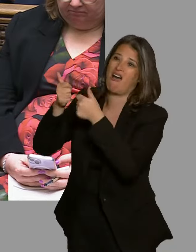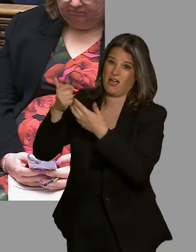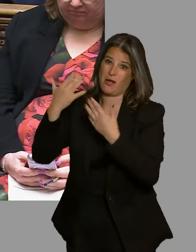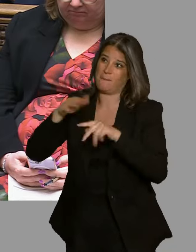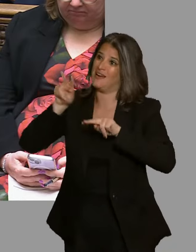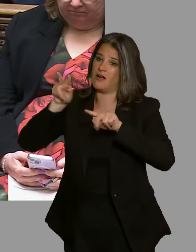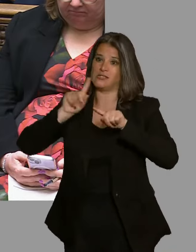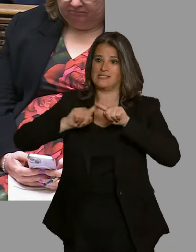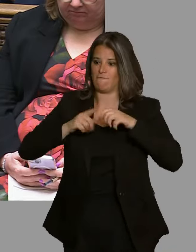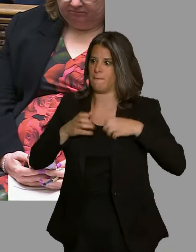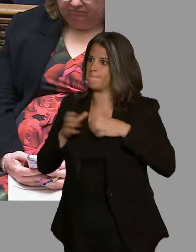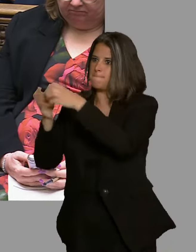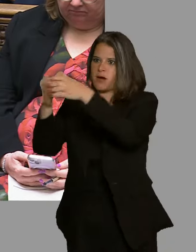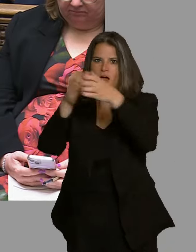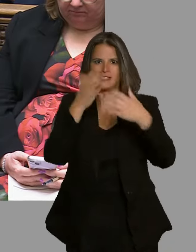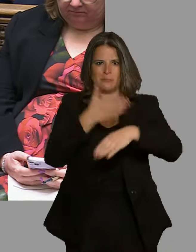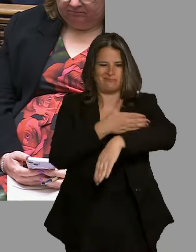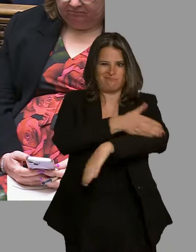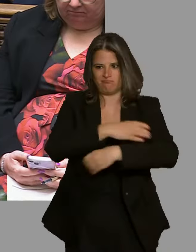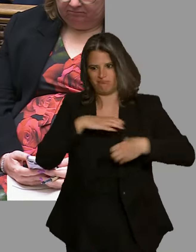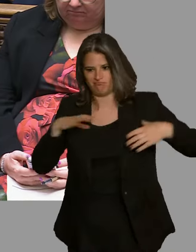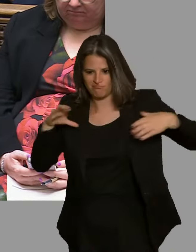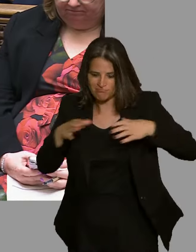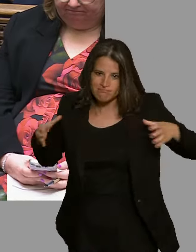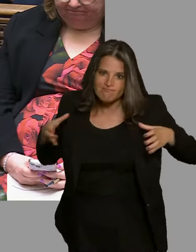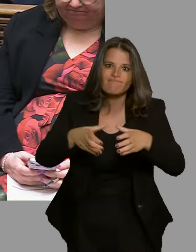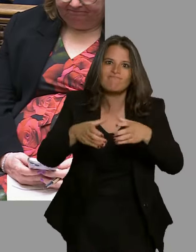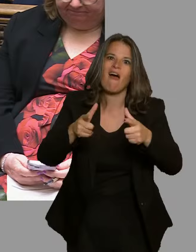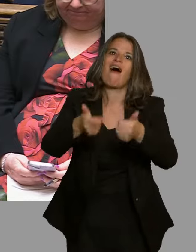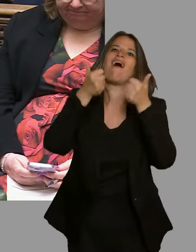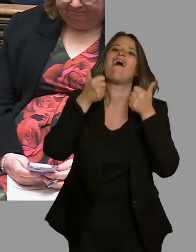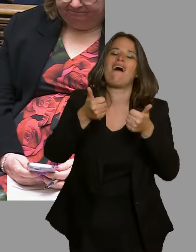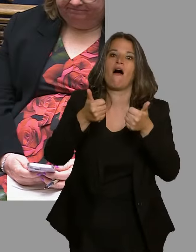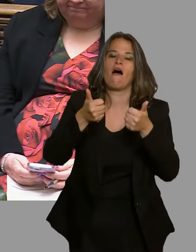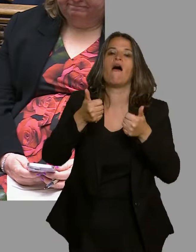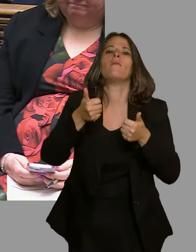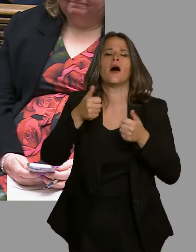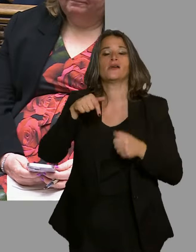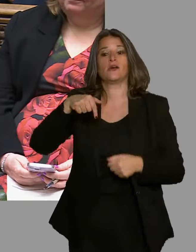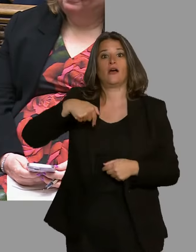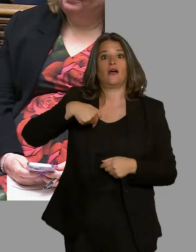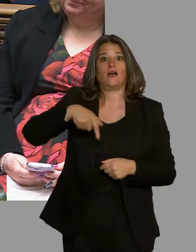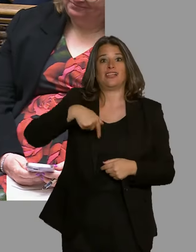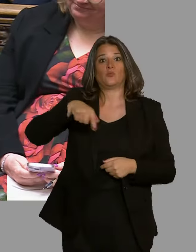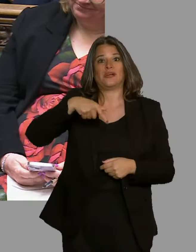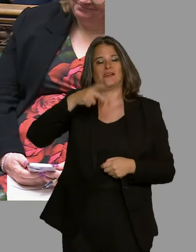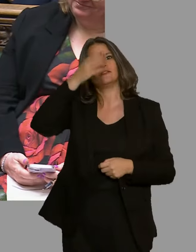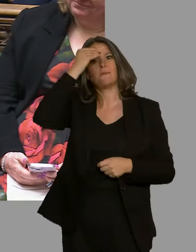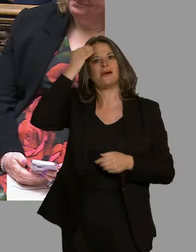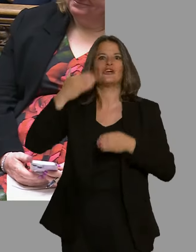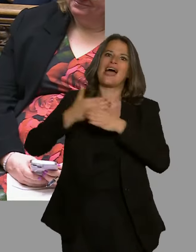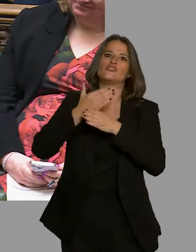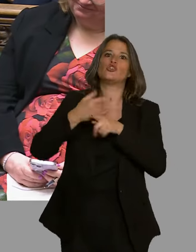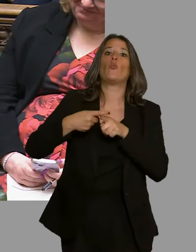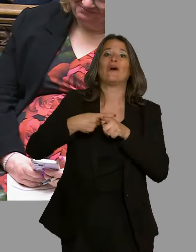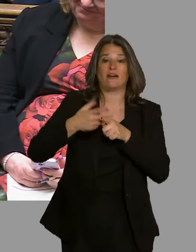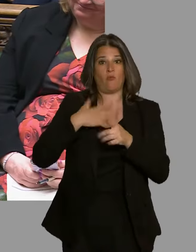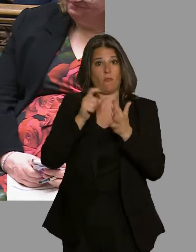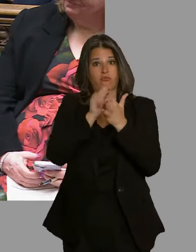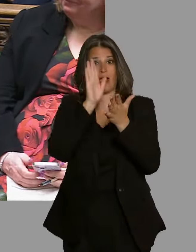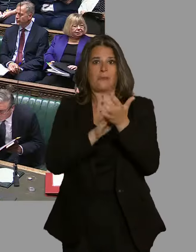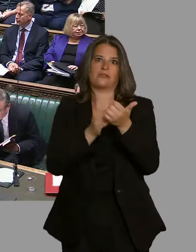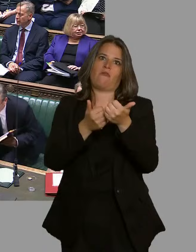services like the Dementia Gateway in Stourbridge are essential and support the government's mission to provide quality care in our communities close to